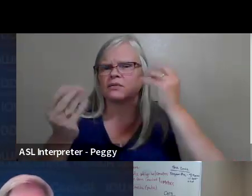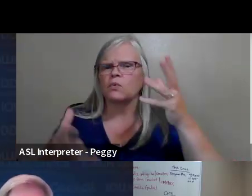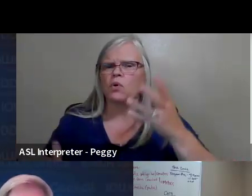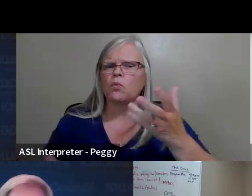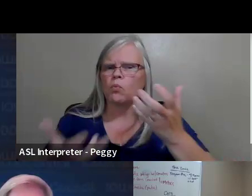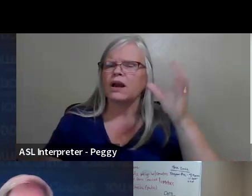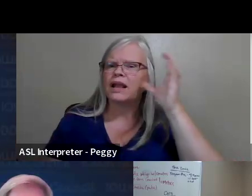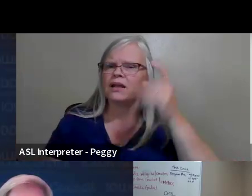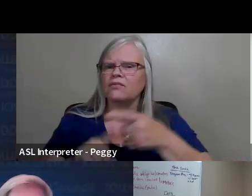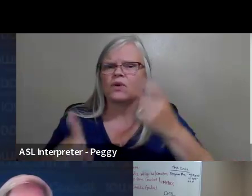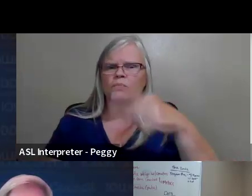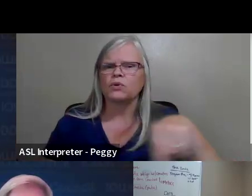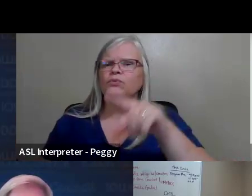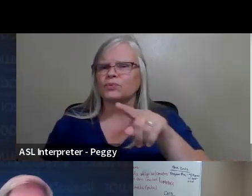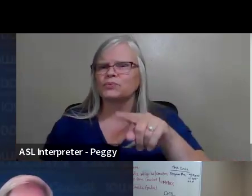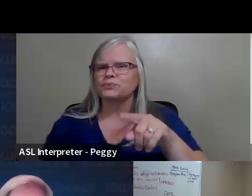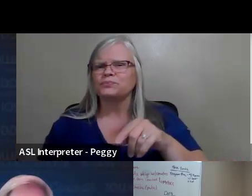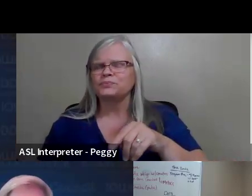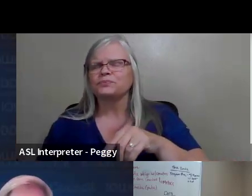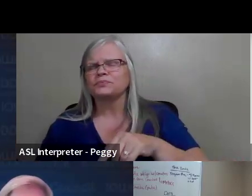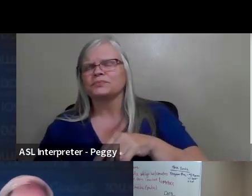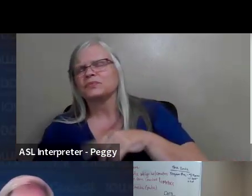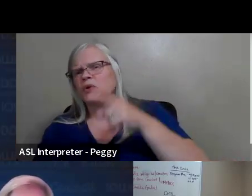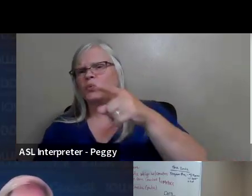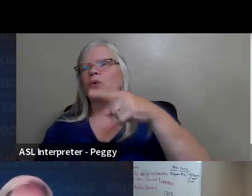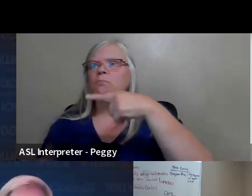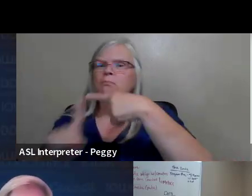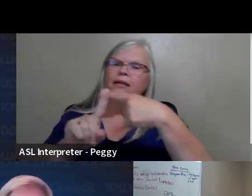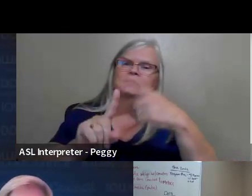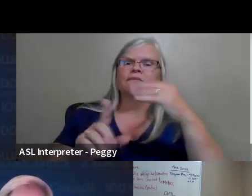hear about the positives and the negatives that you experience when you're voting.